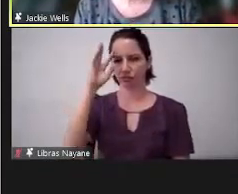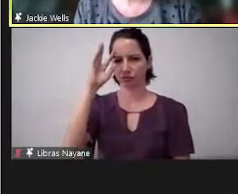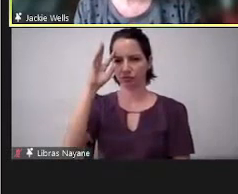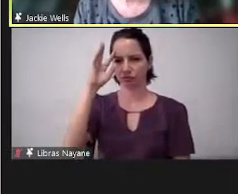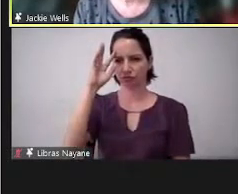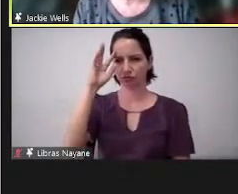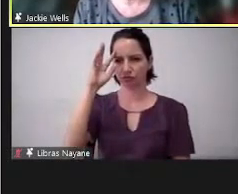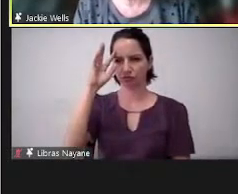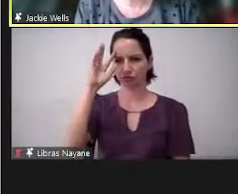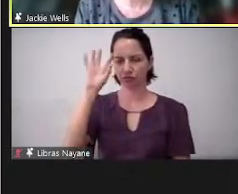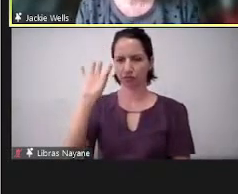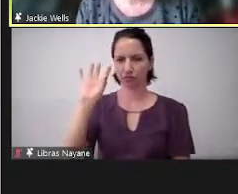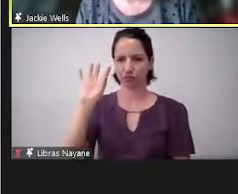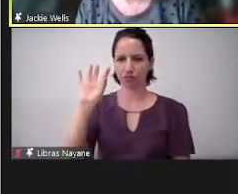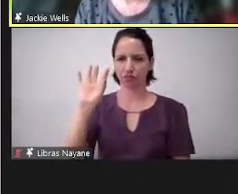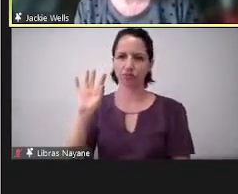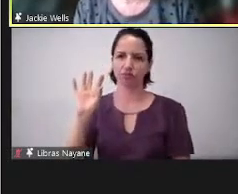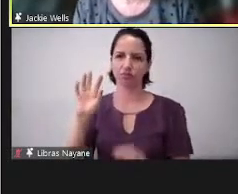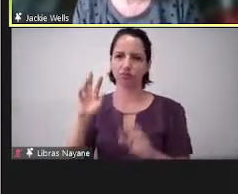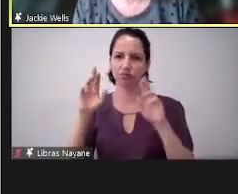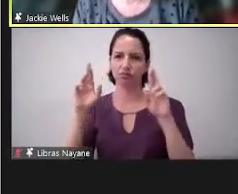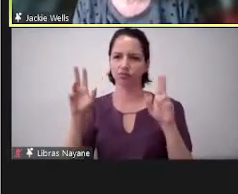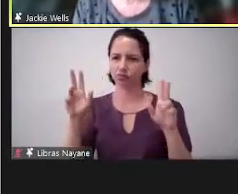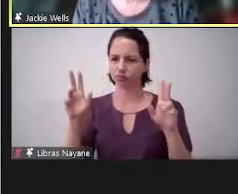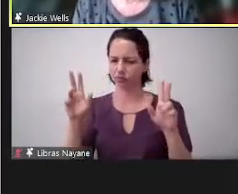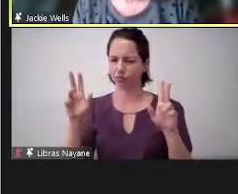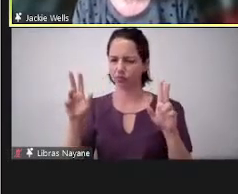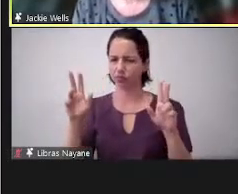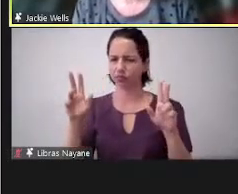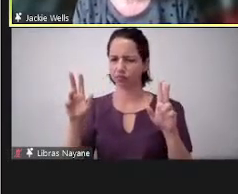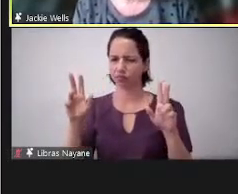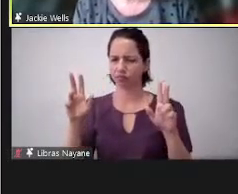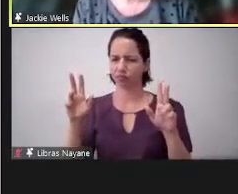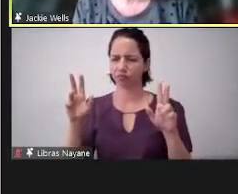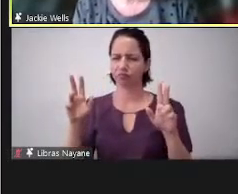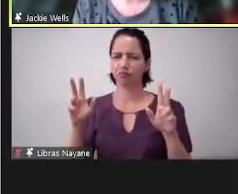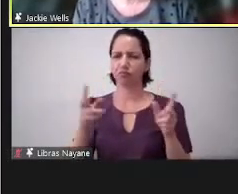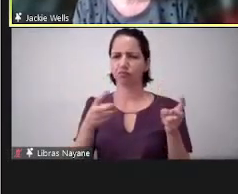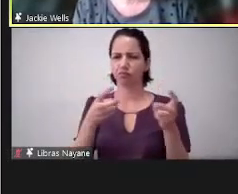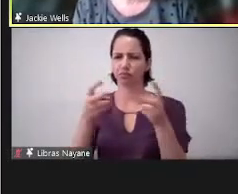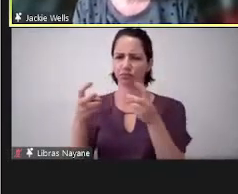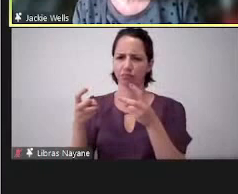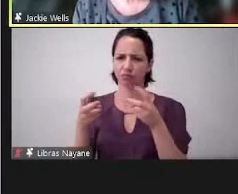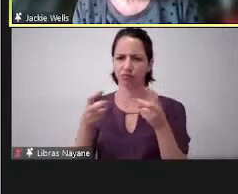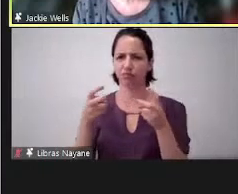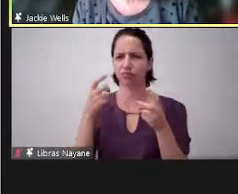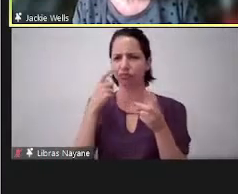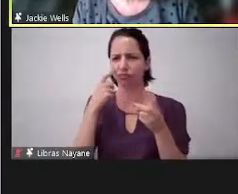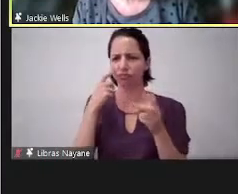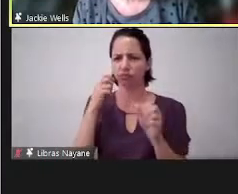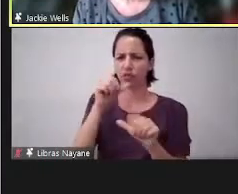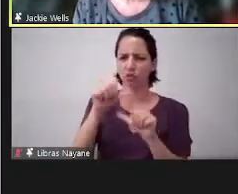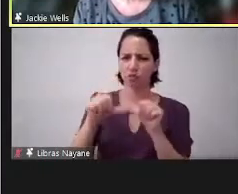to TEE, limiting the tax-free cash to a nominal amount, applying different rules